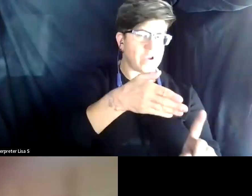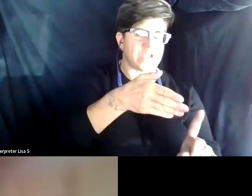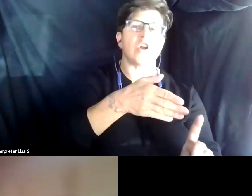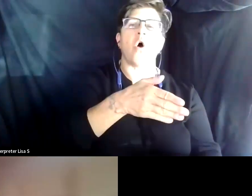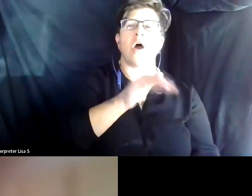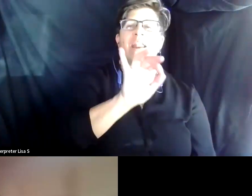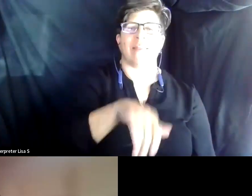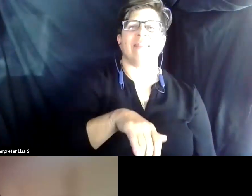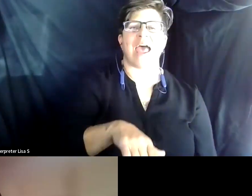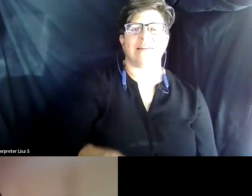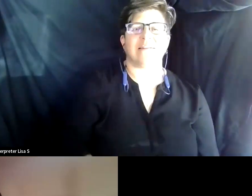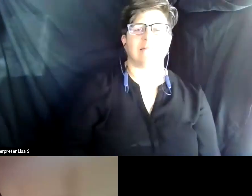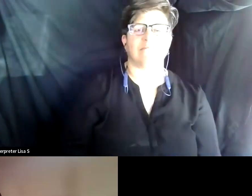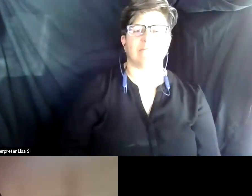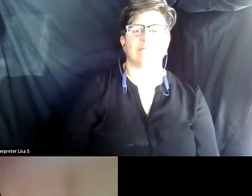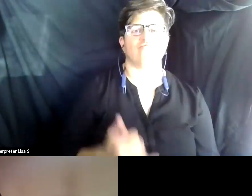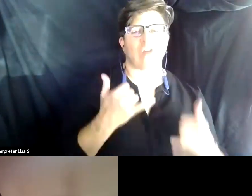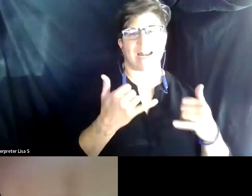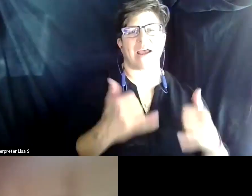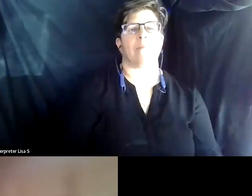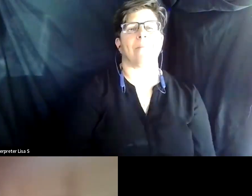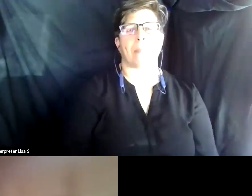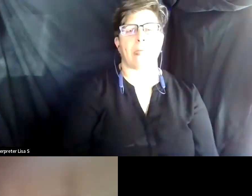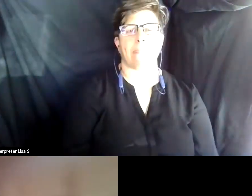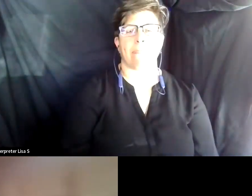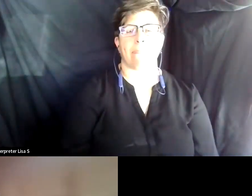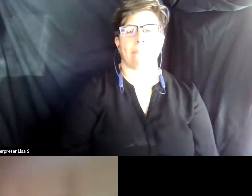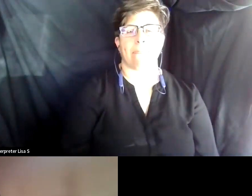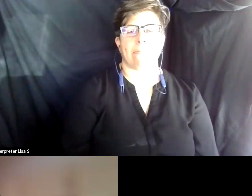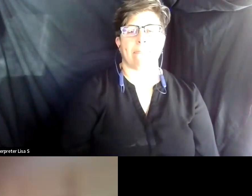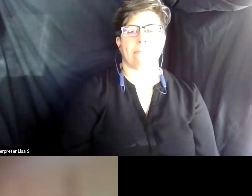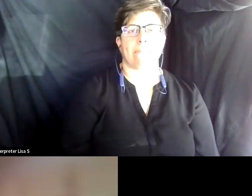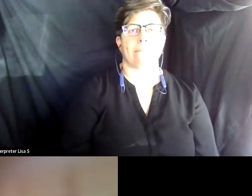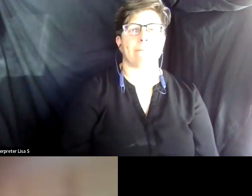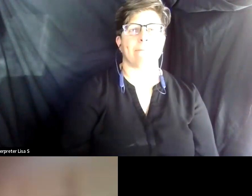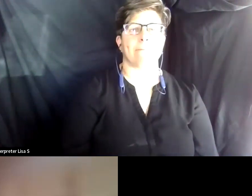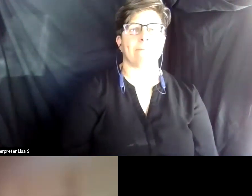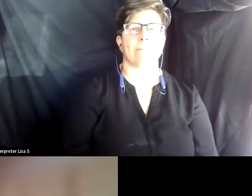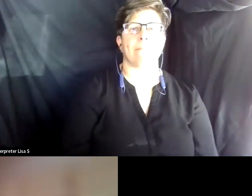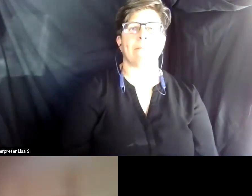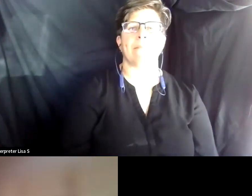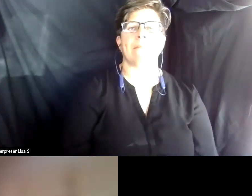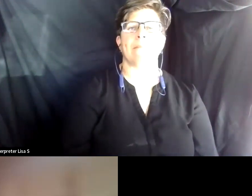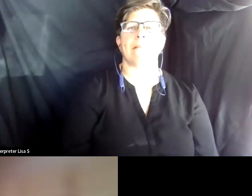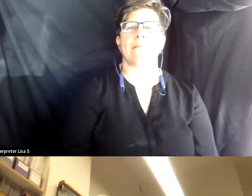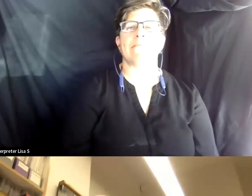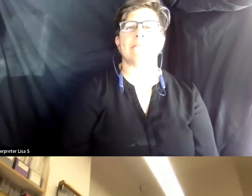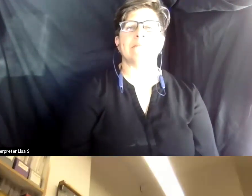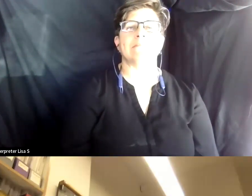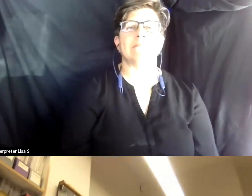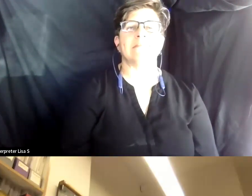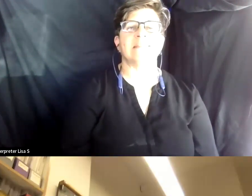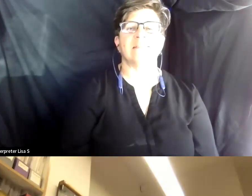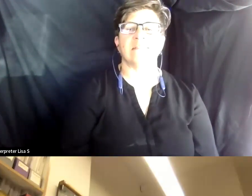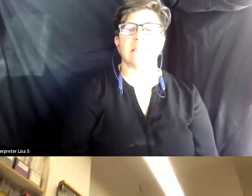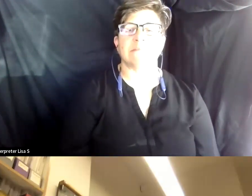at this point. Actually, there is a study